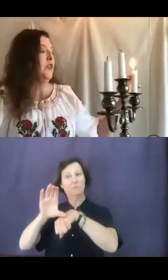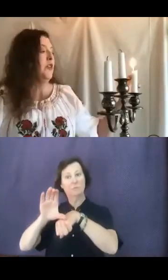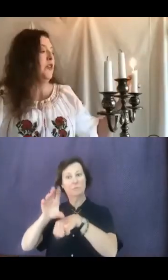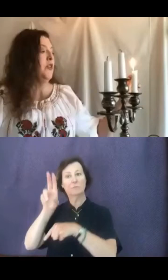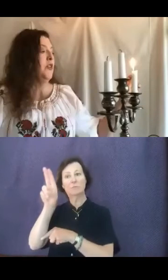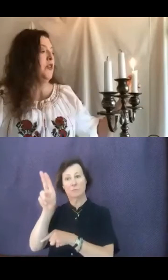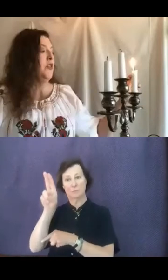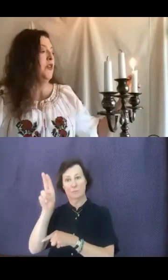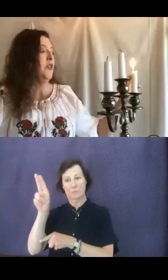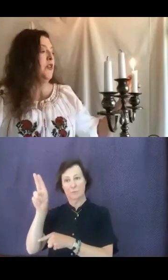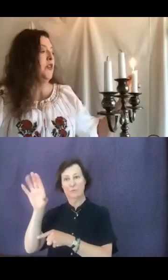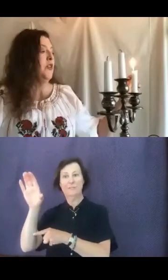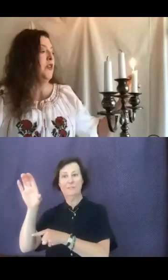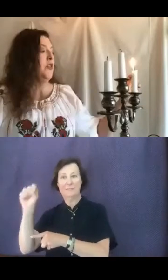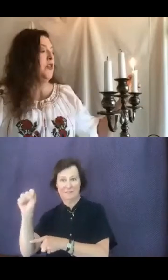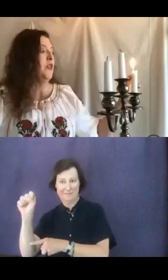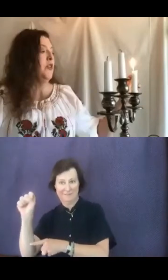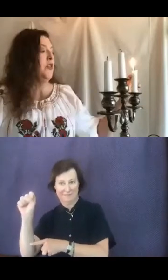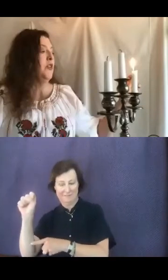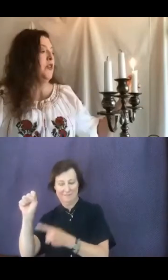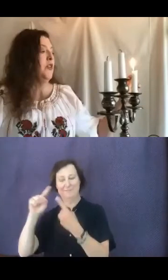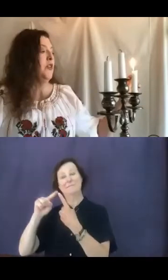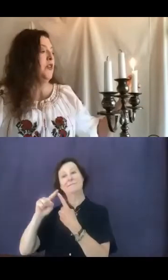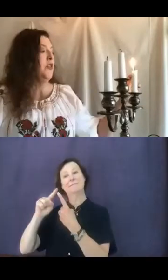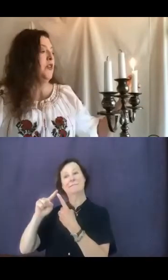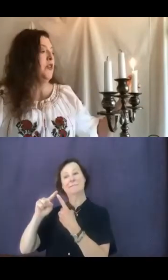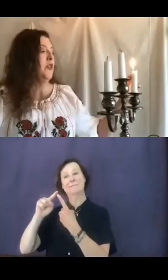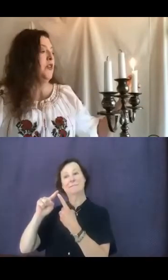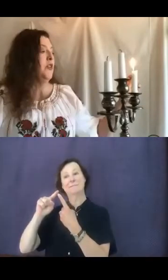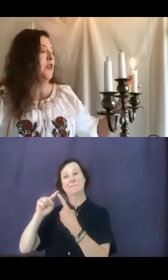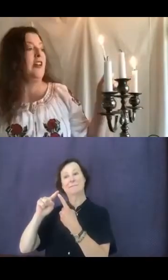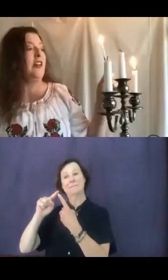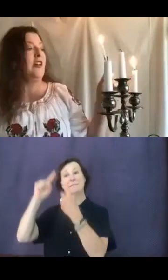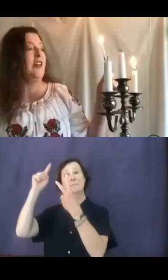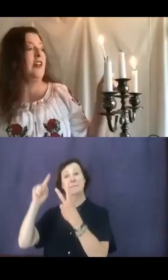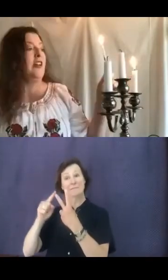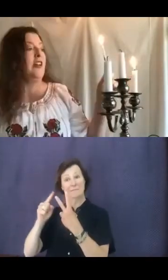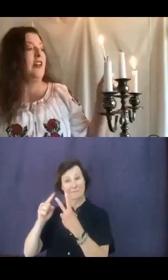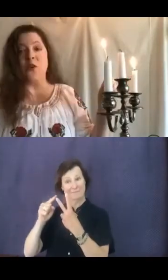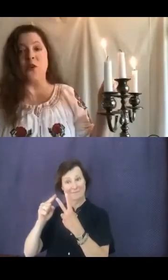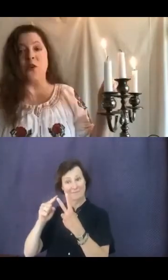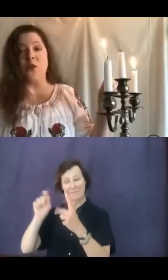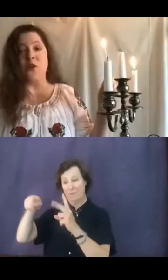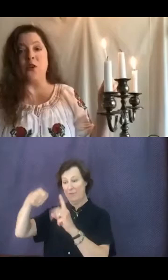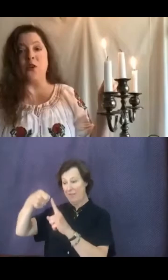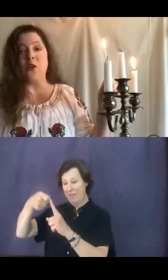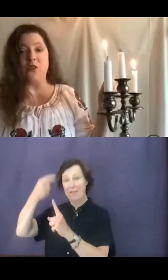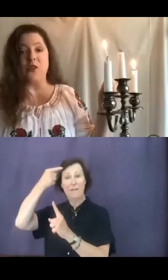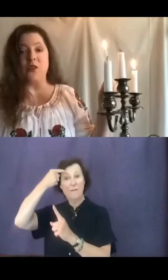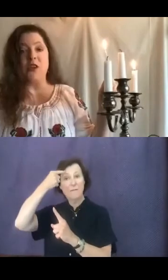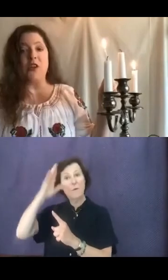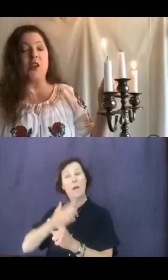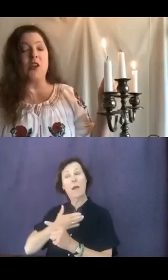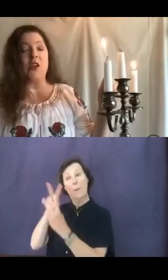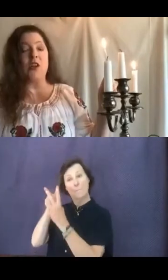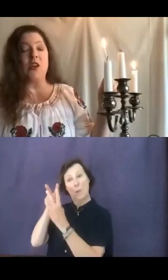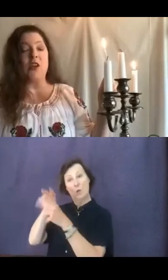Unitarian Universalist congregation of Salem. The second chalice we light for our partner